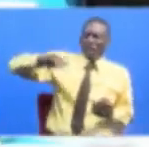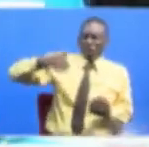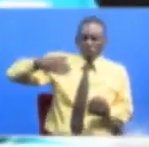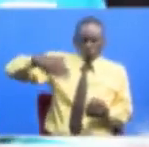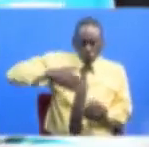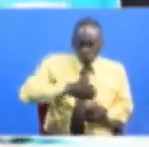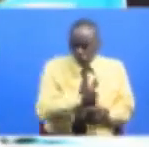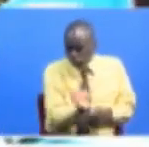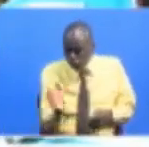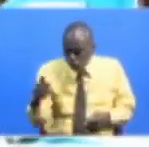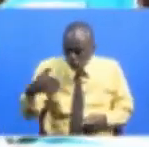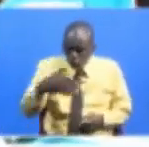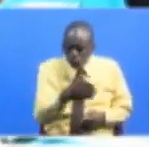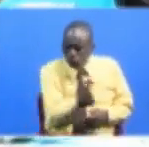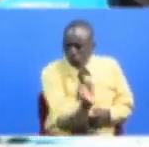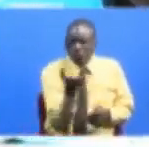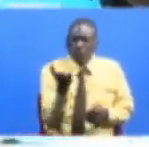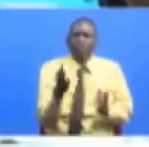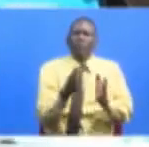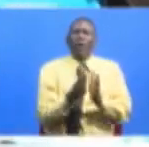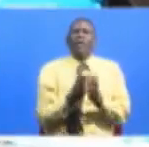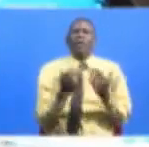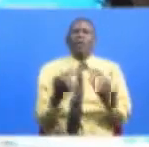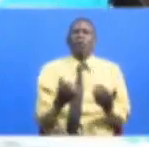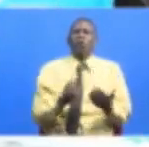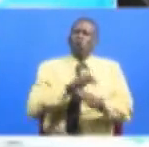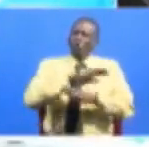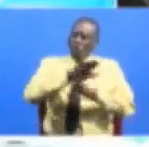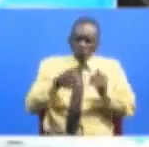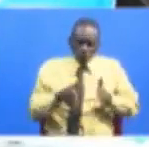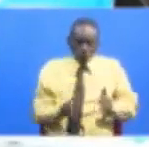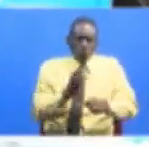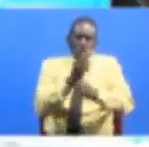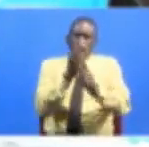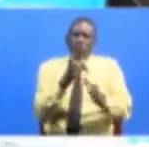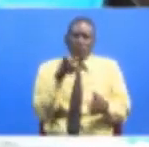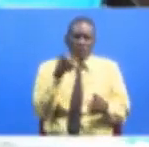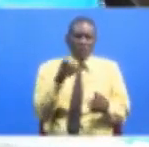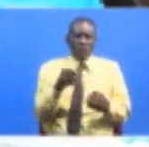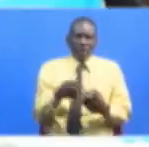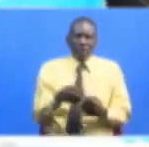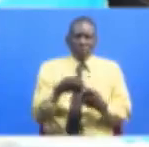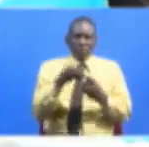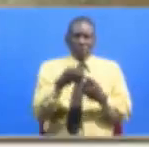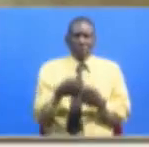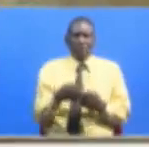corners, and all users, especially